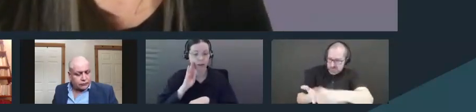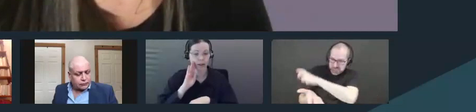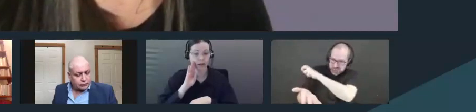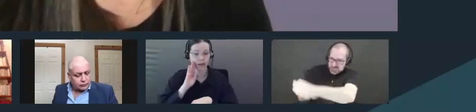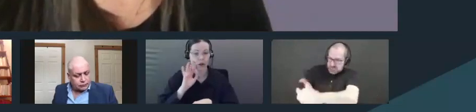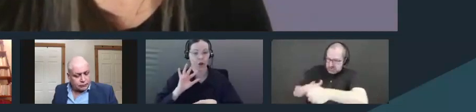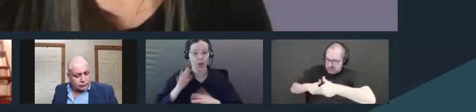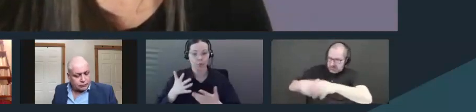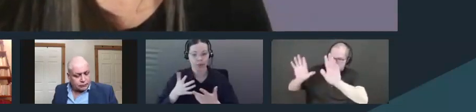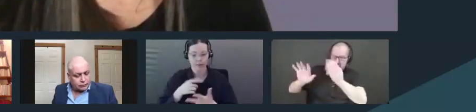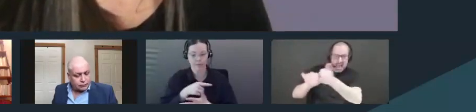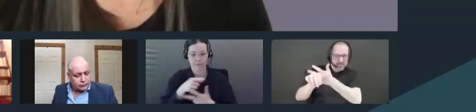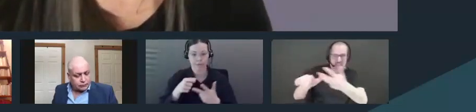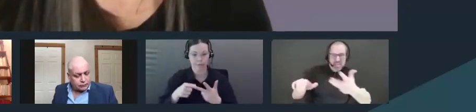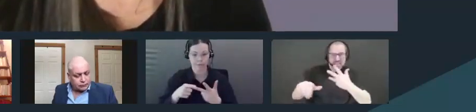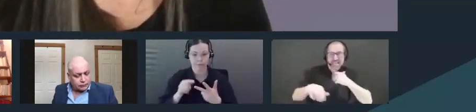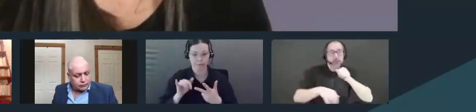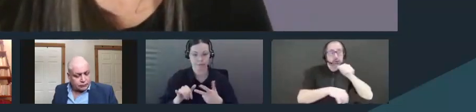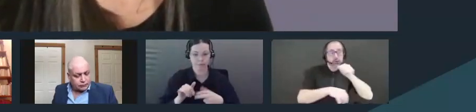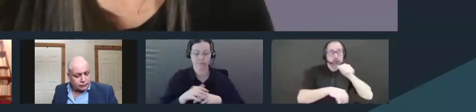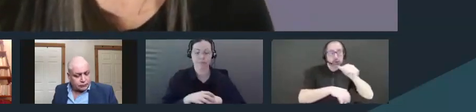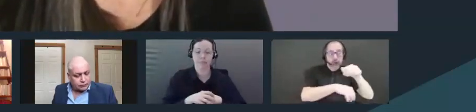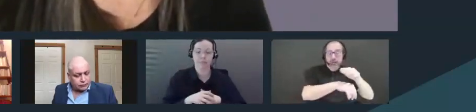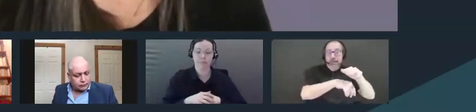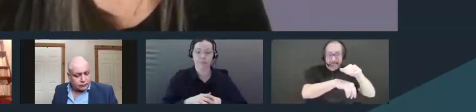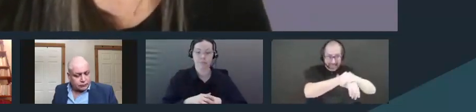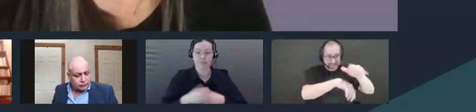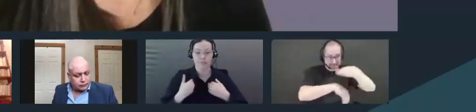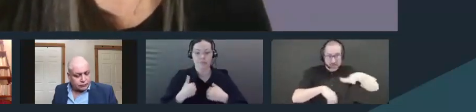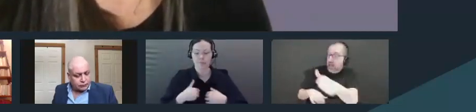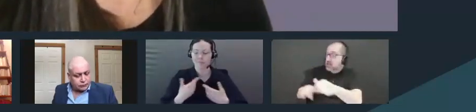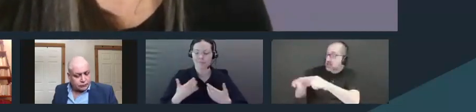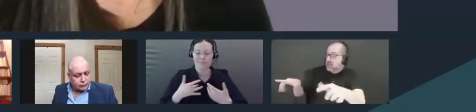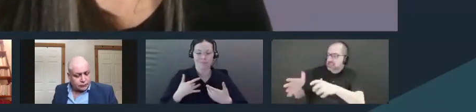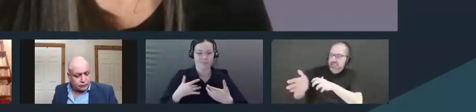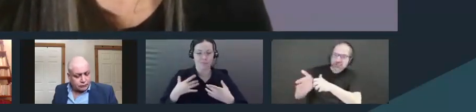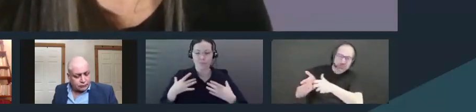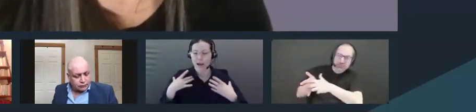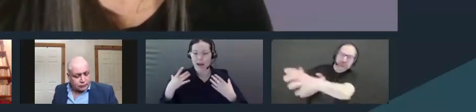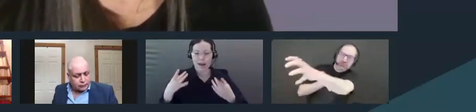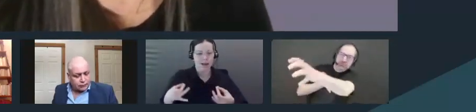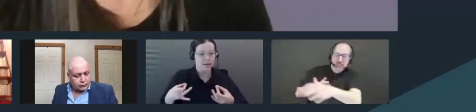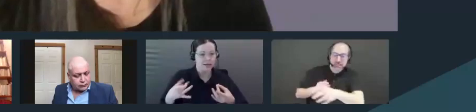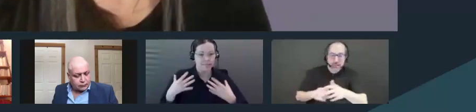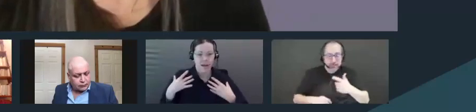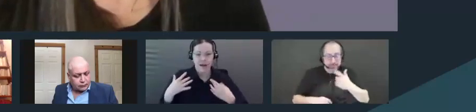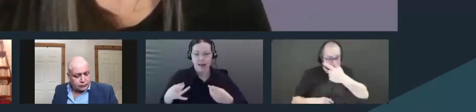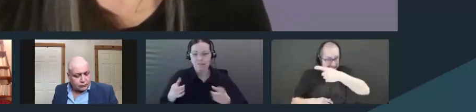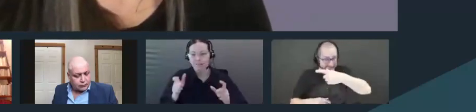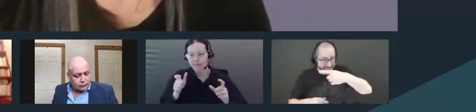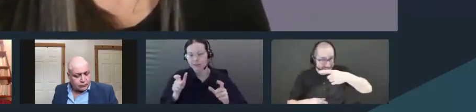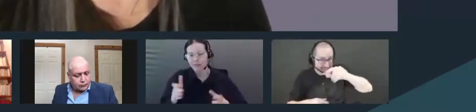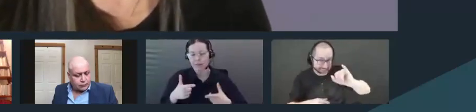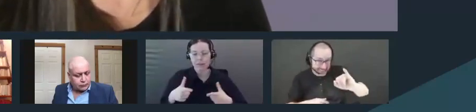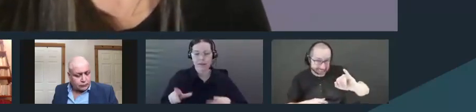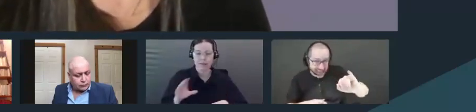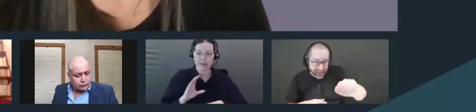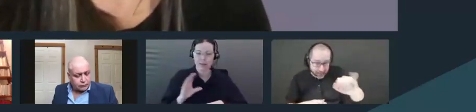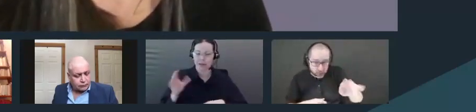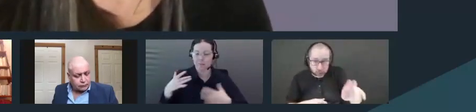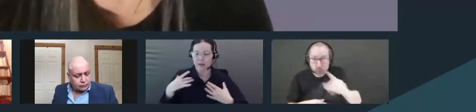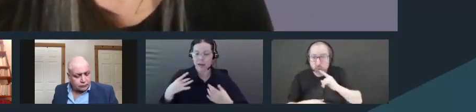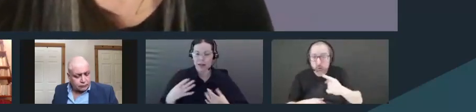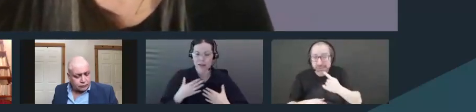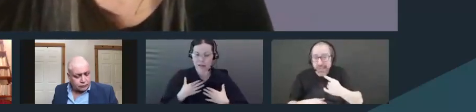said, we all need to work together. And as Derek said, I believe that people who look like us and talk like